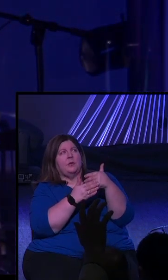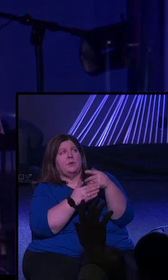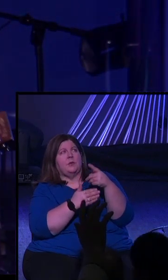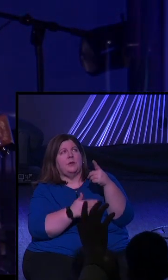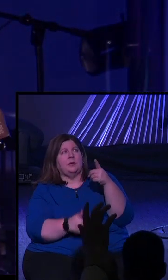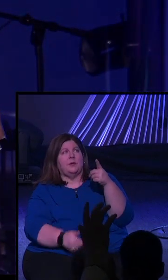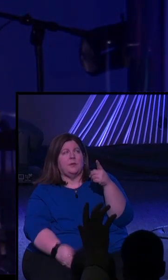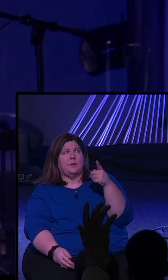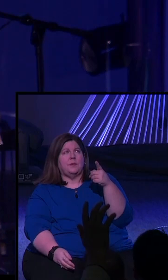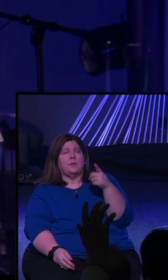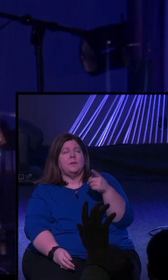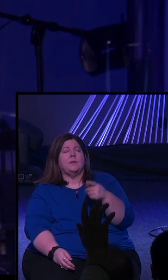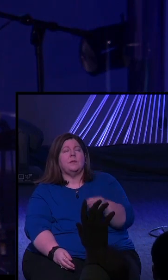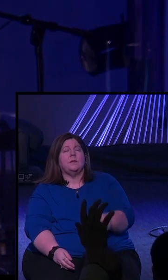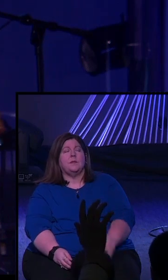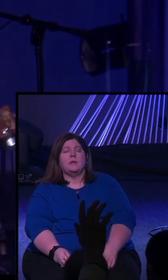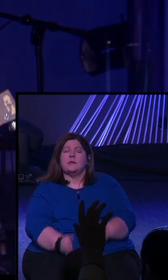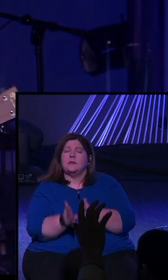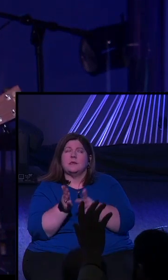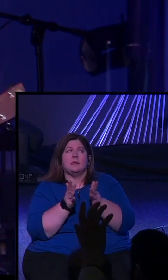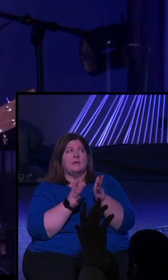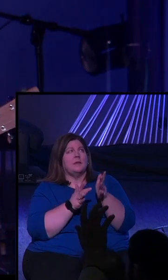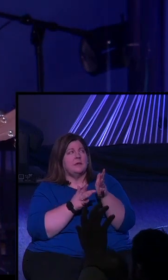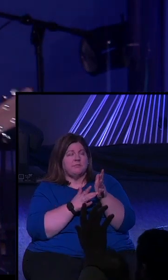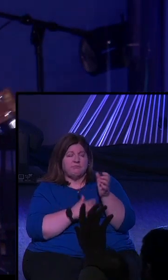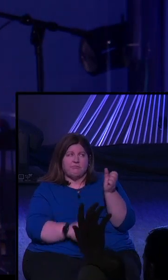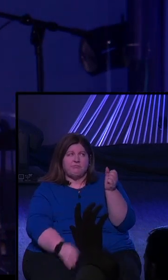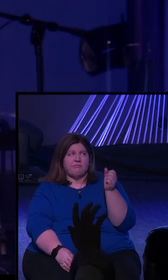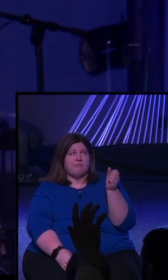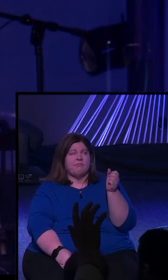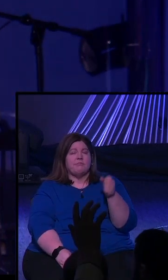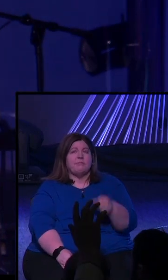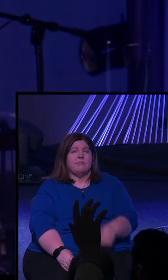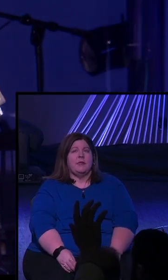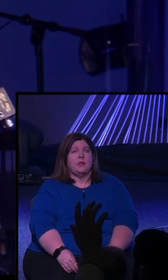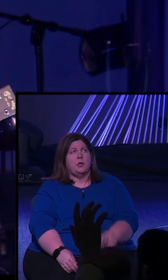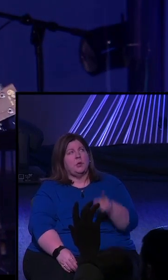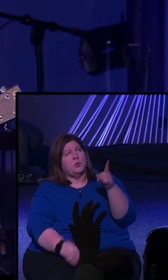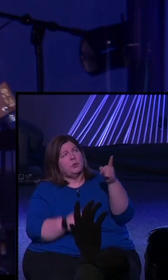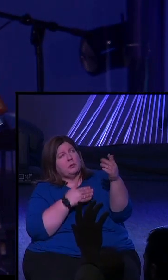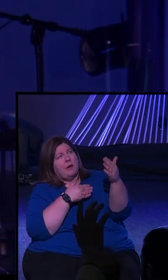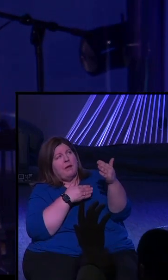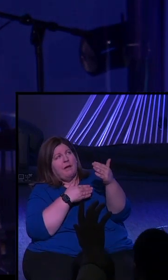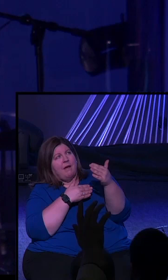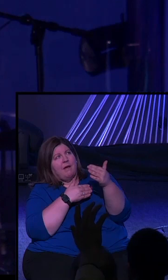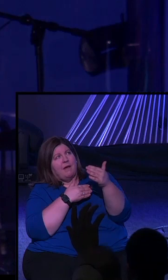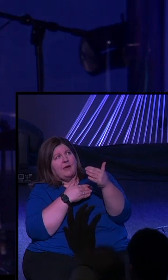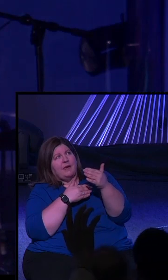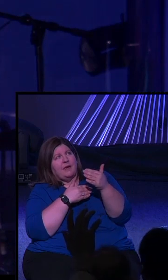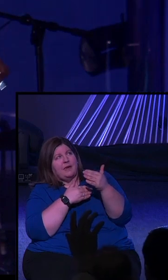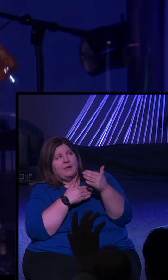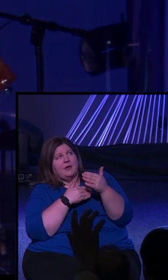to you. Jesus, I do. And you